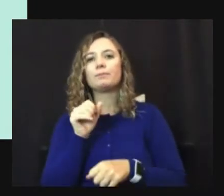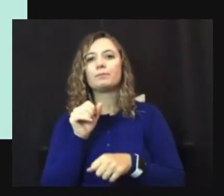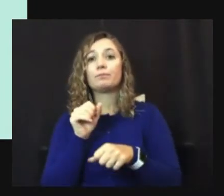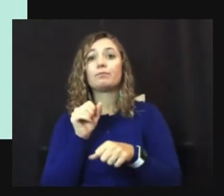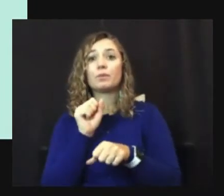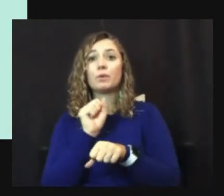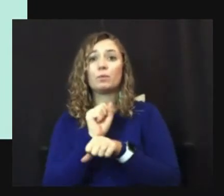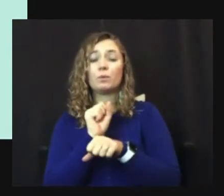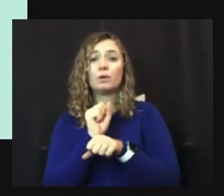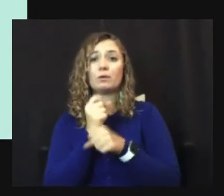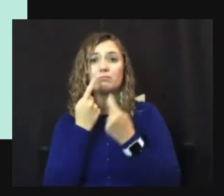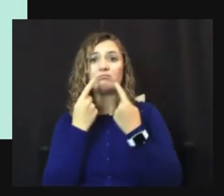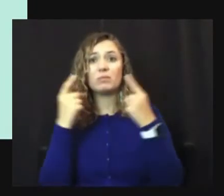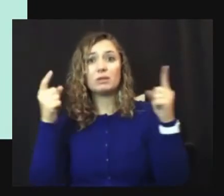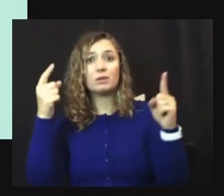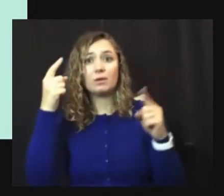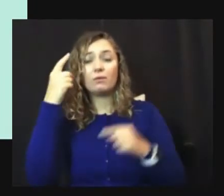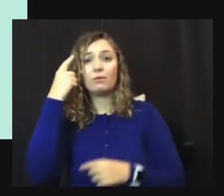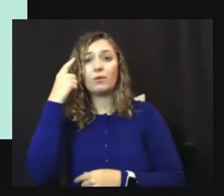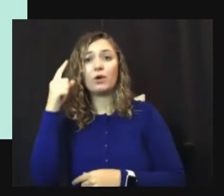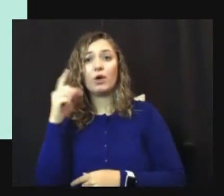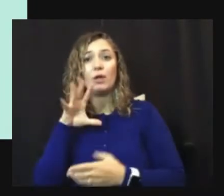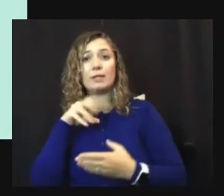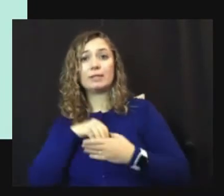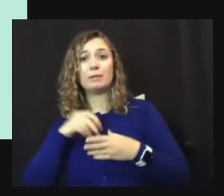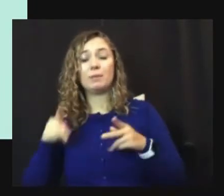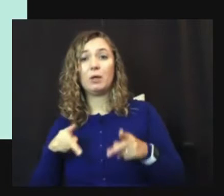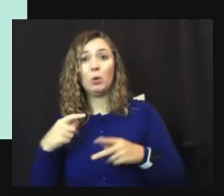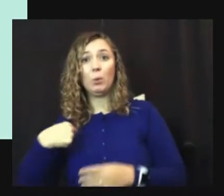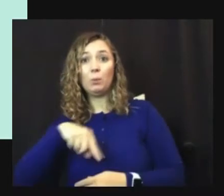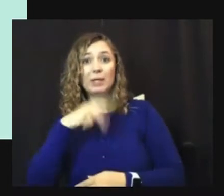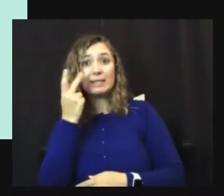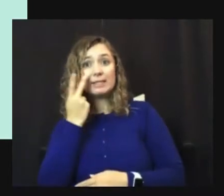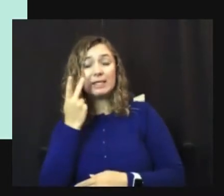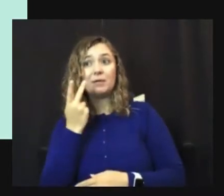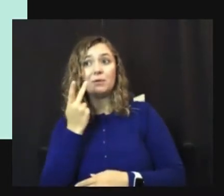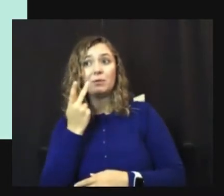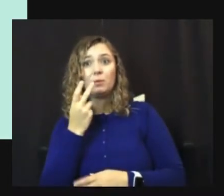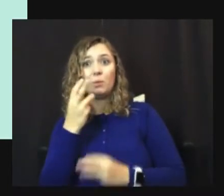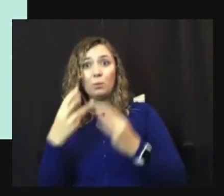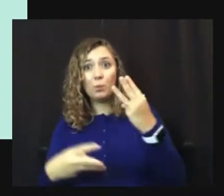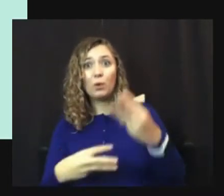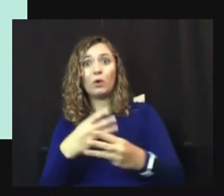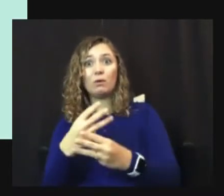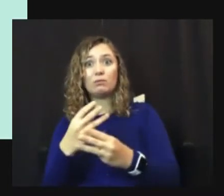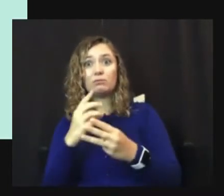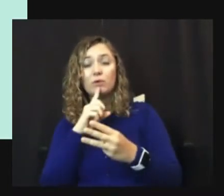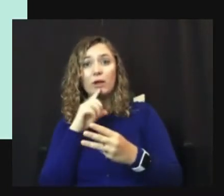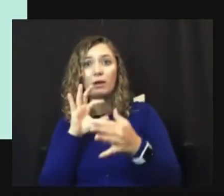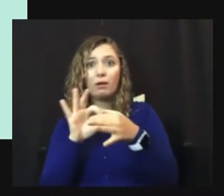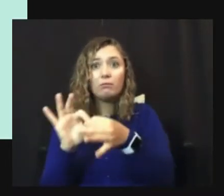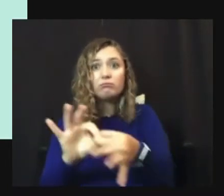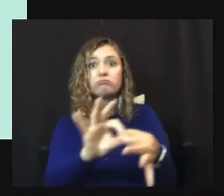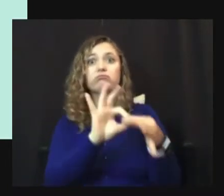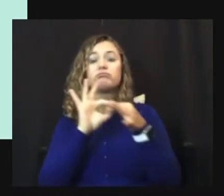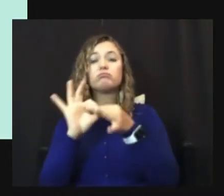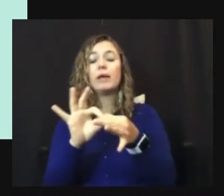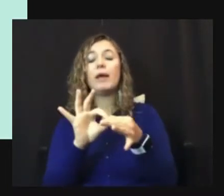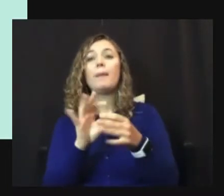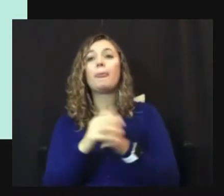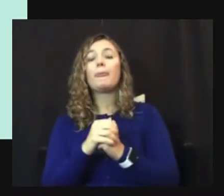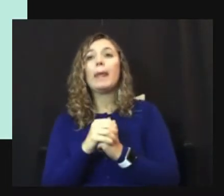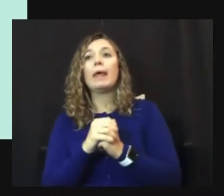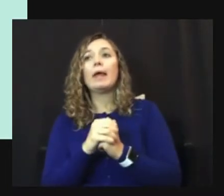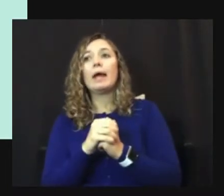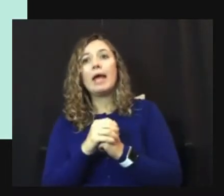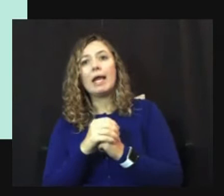with autistic people. We see the world that way. And then if you heard our